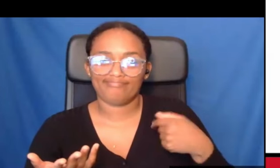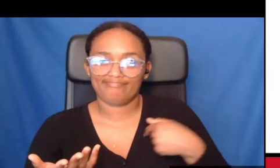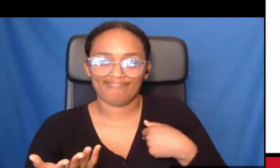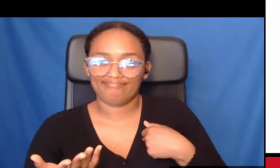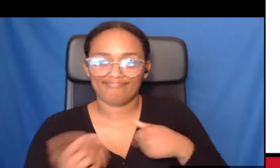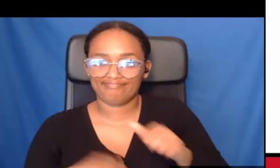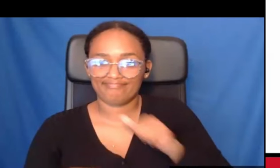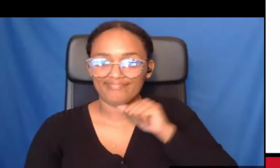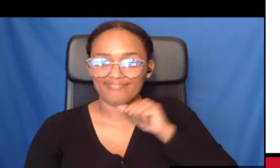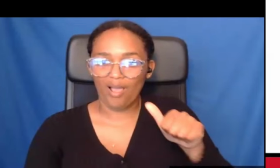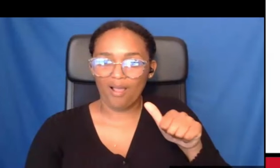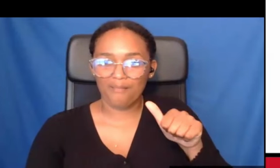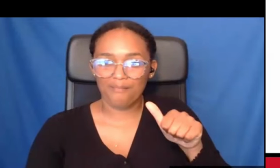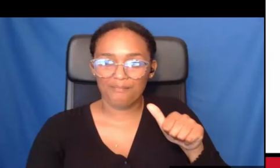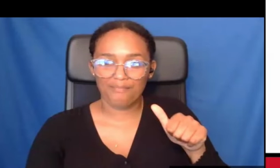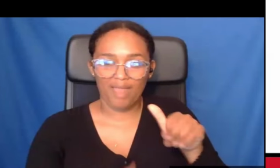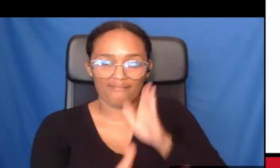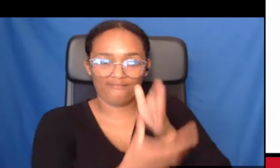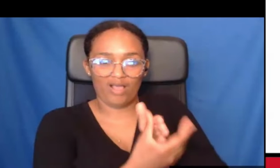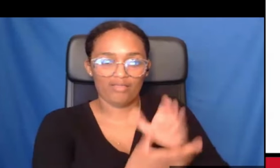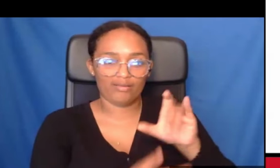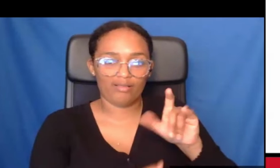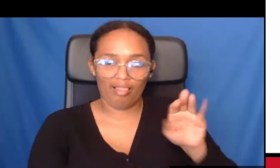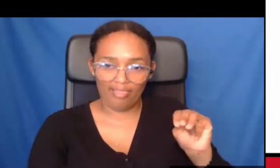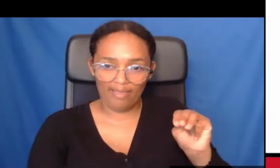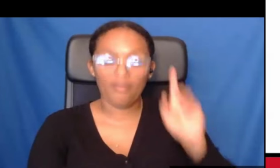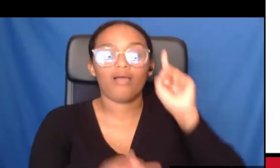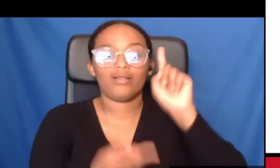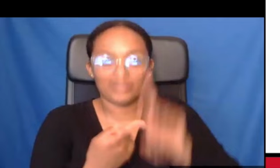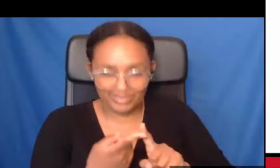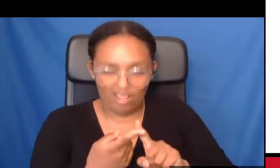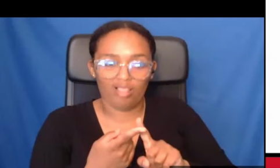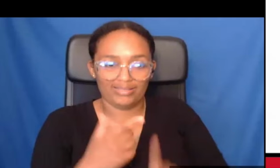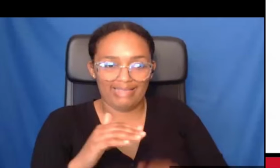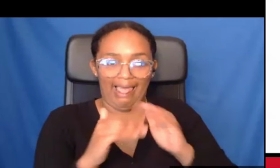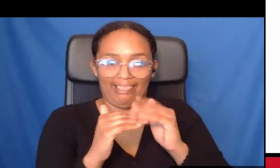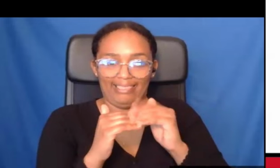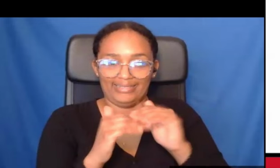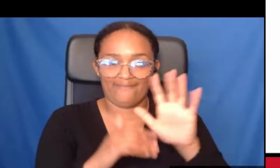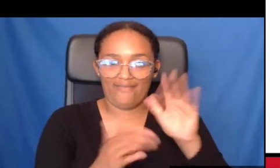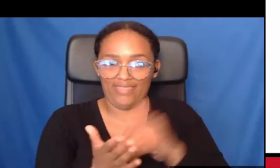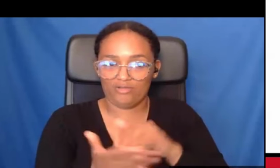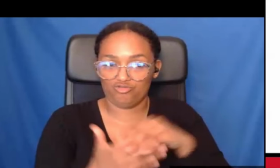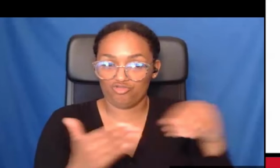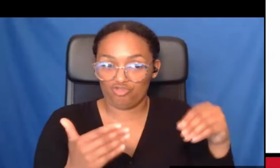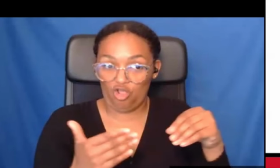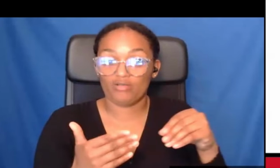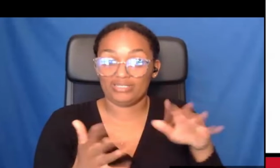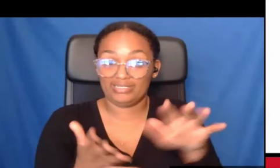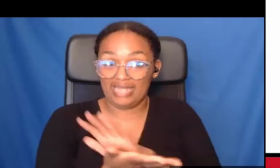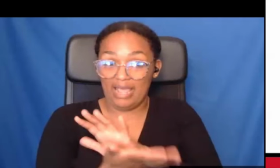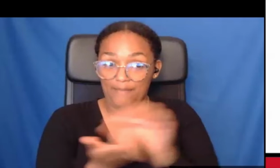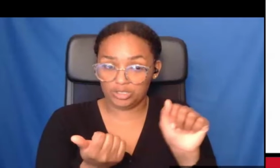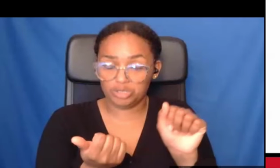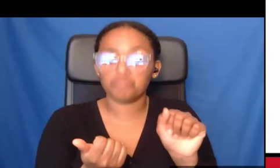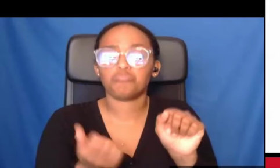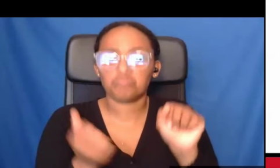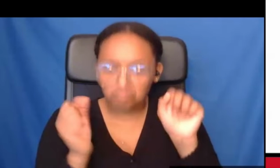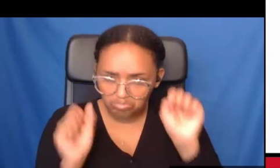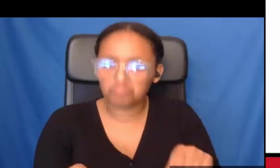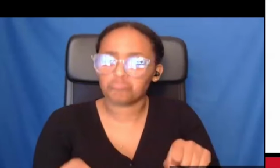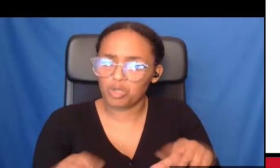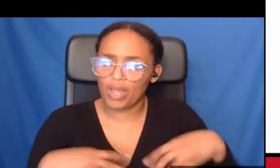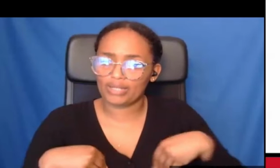deductible. You bump up your deductible, you lower your premium. So just remember that. In most situations, when you bump up your deductible, you're getting a